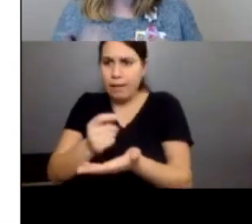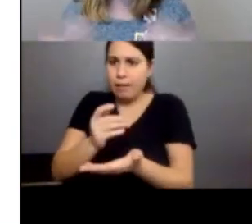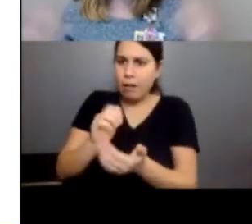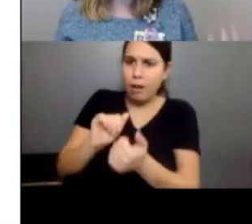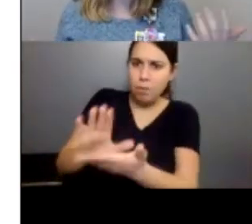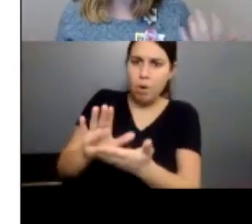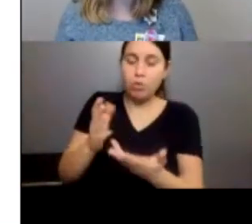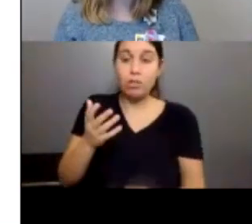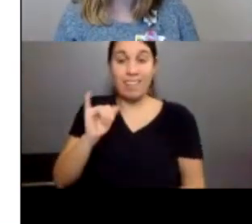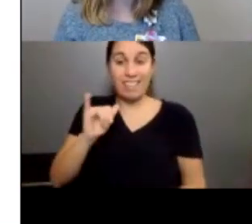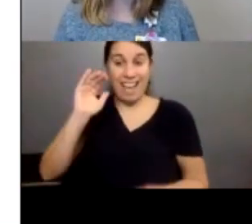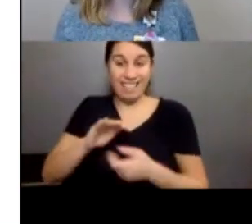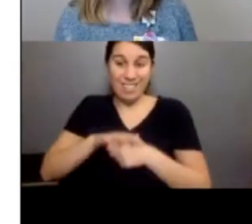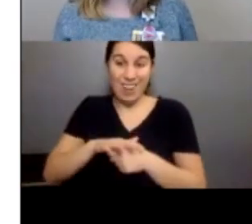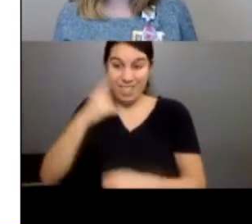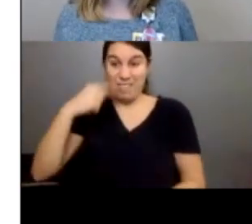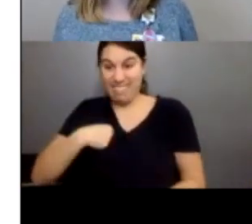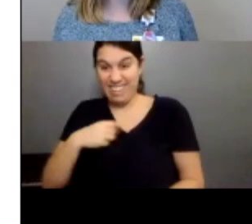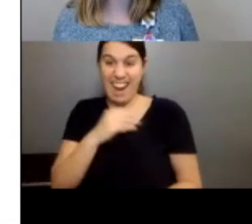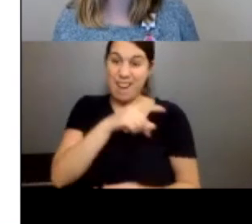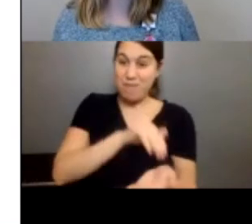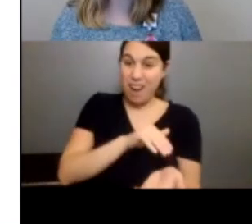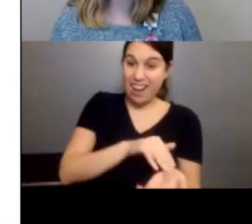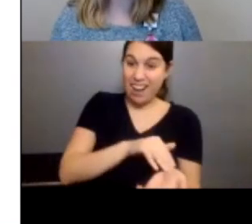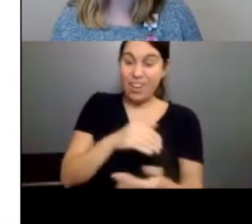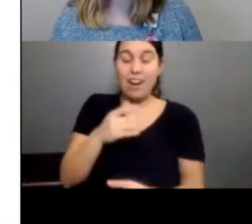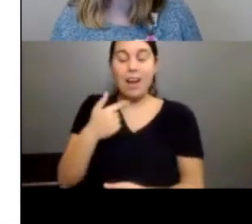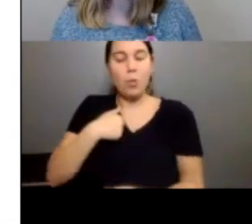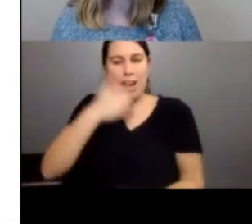among myself and the providers, knowing that the patient is not falling through the cracks,